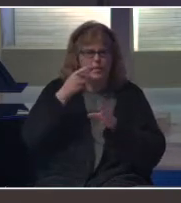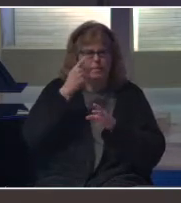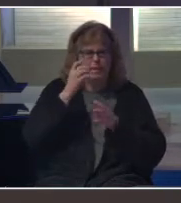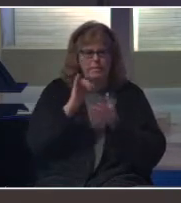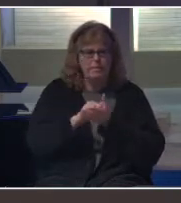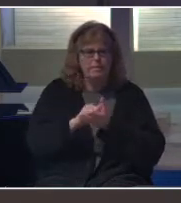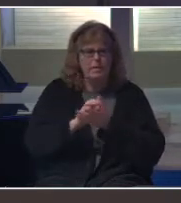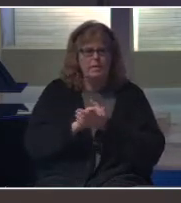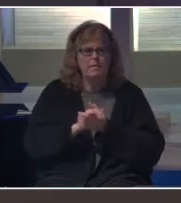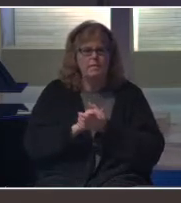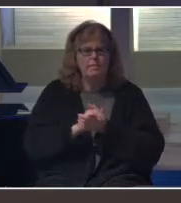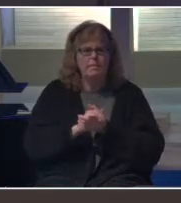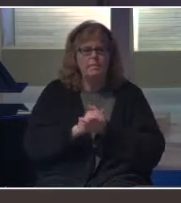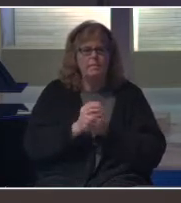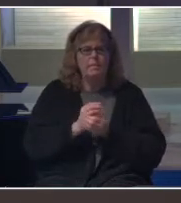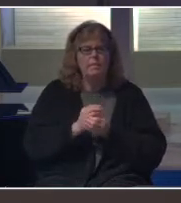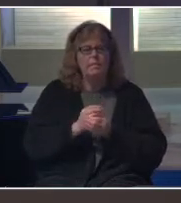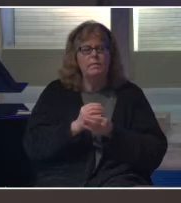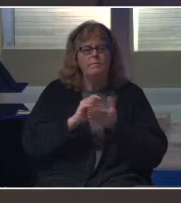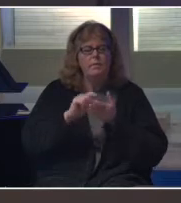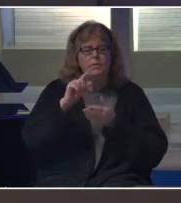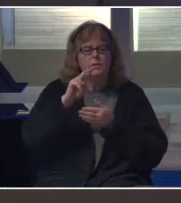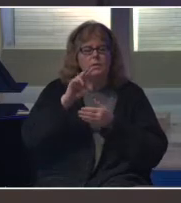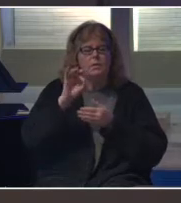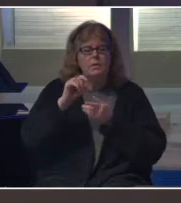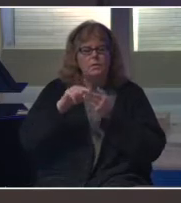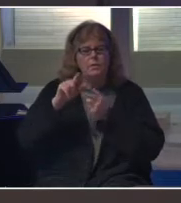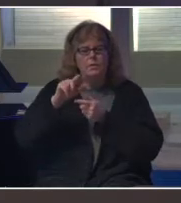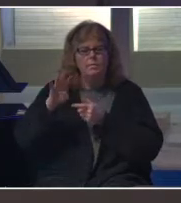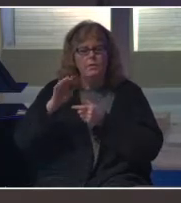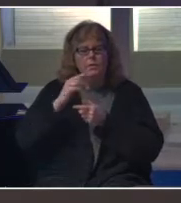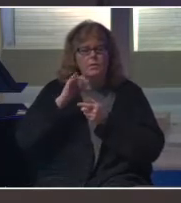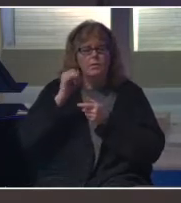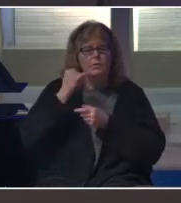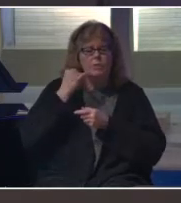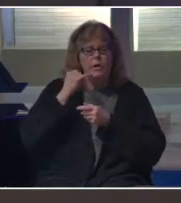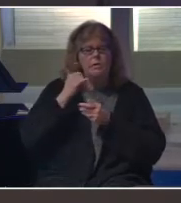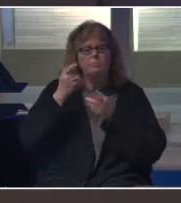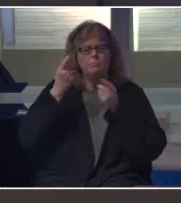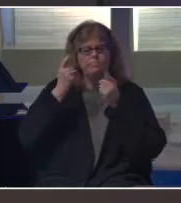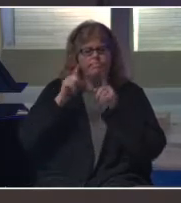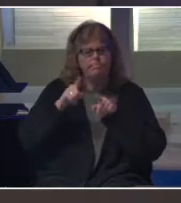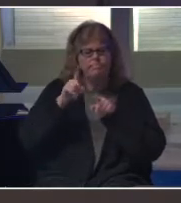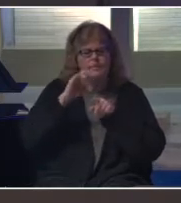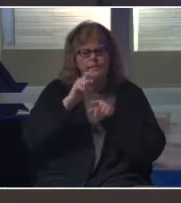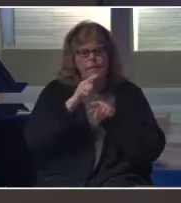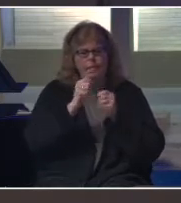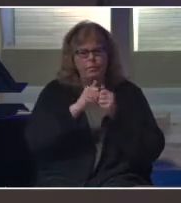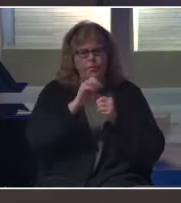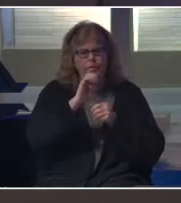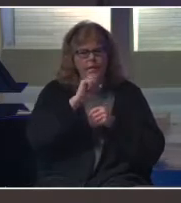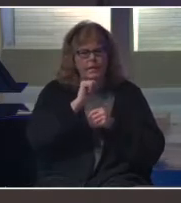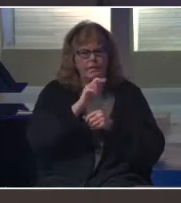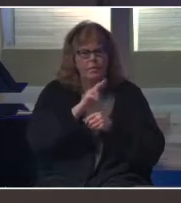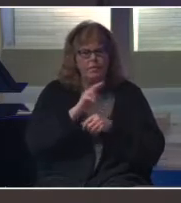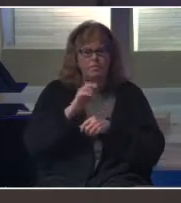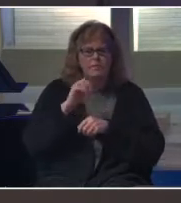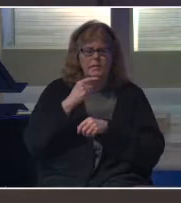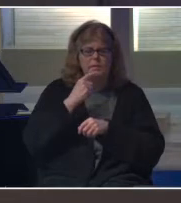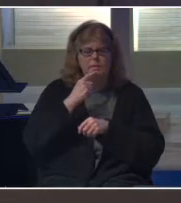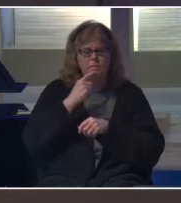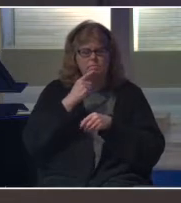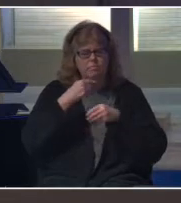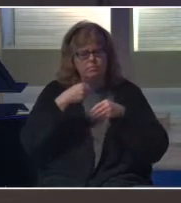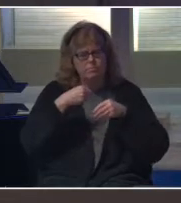that. In verses 29 to 34, we learn that Jacob made a deal with Esau. Esau said his